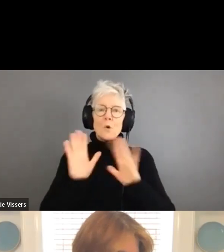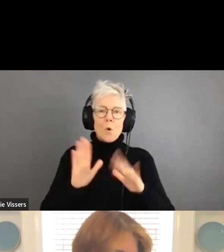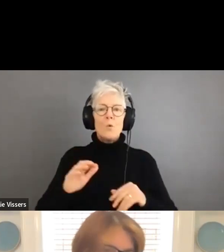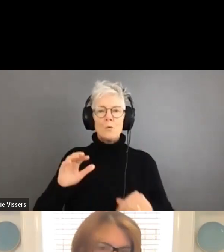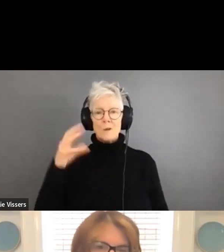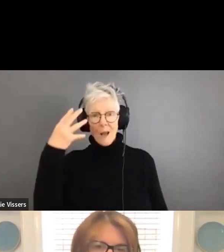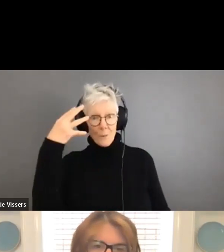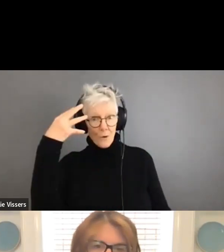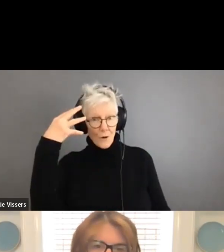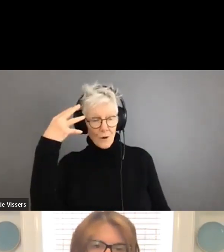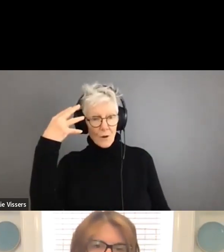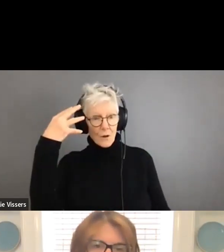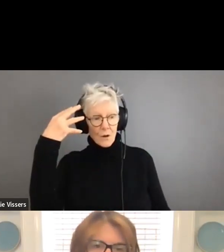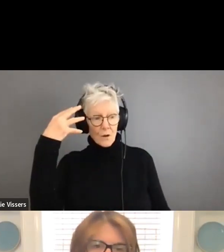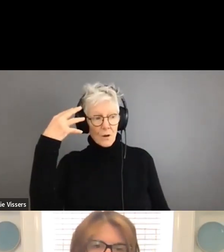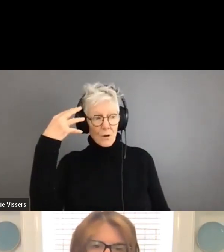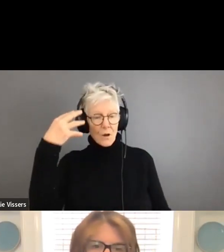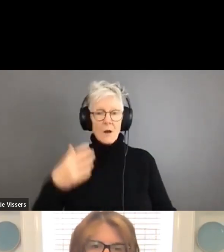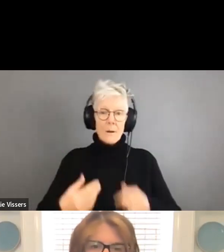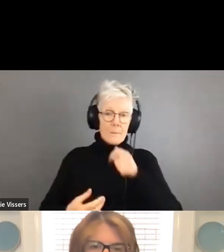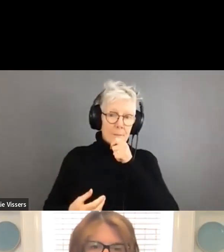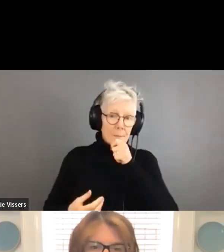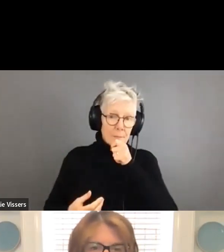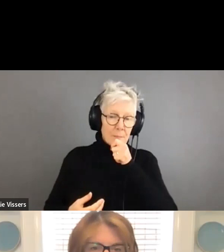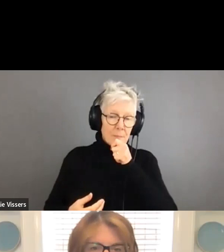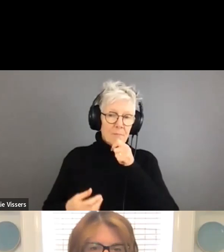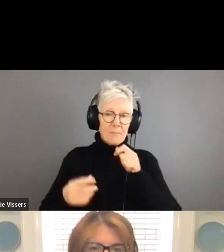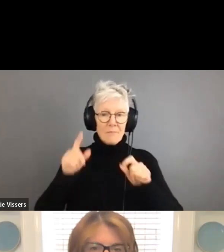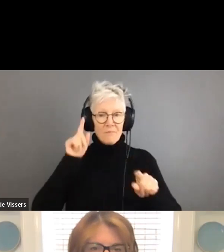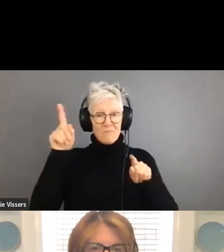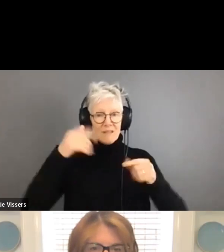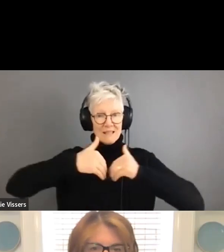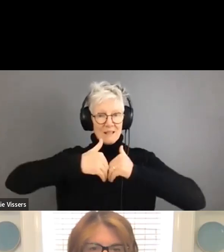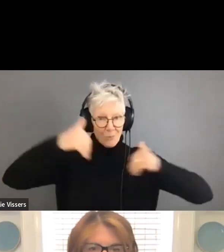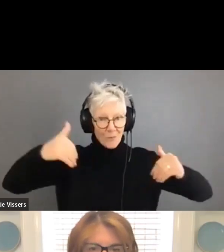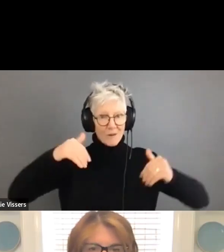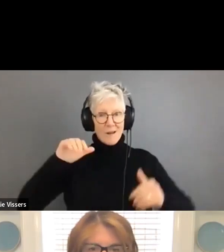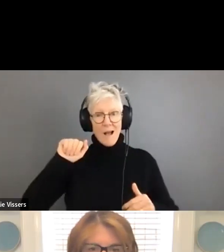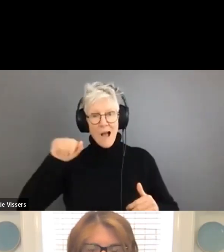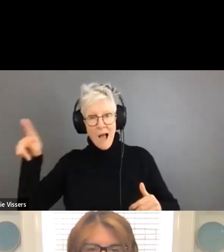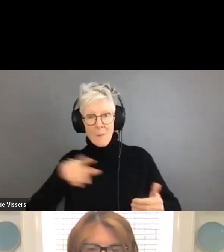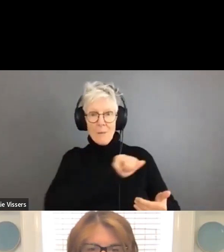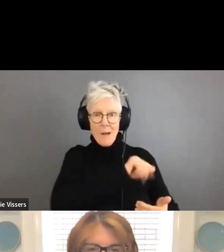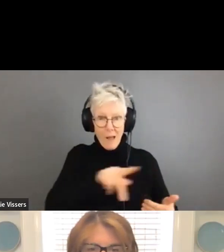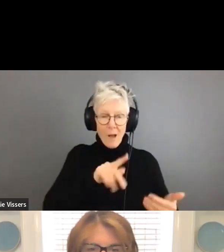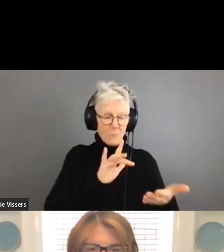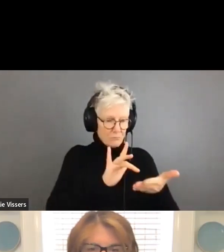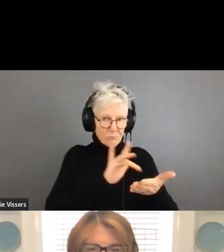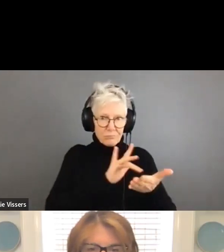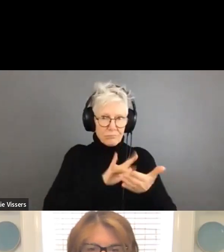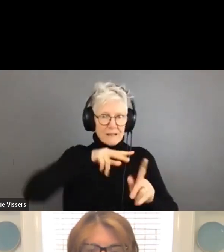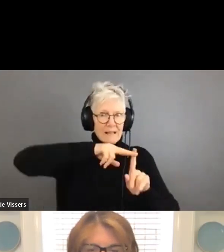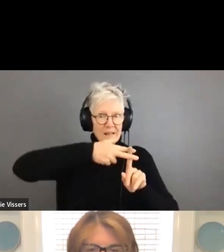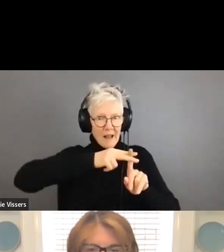cameras, for the most part, I think cameras and mics both have their own apps to set up the settings and all that sort of thing on